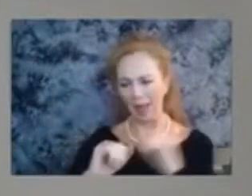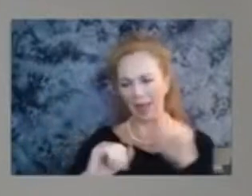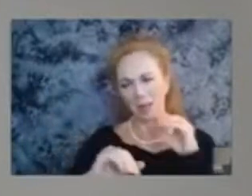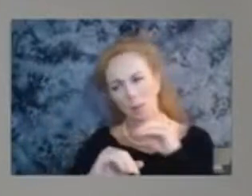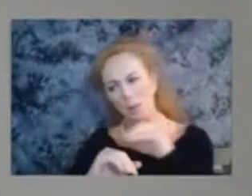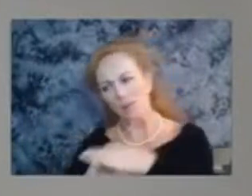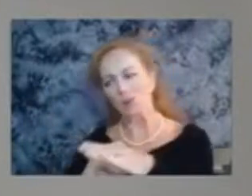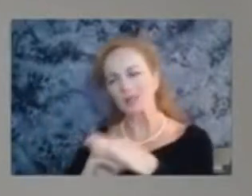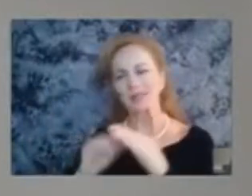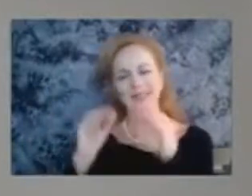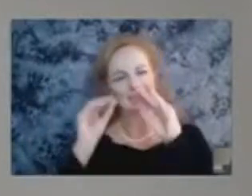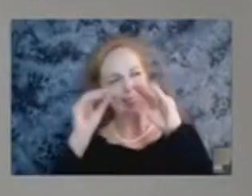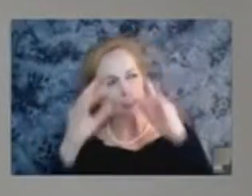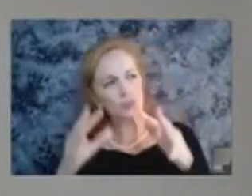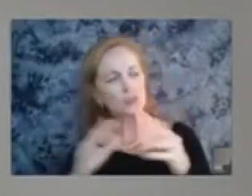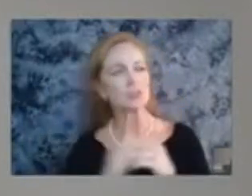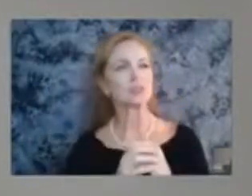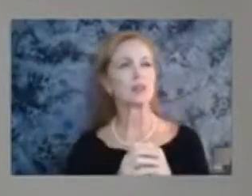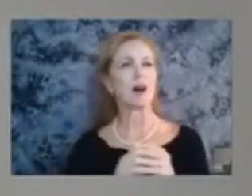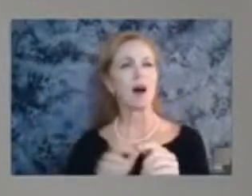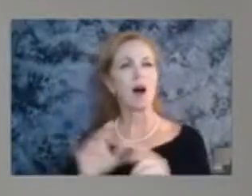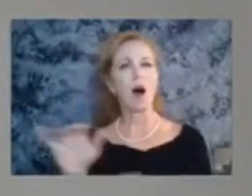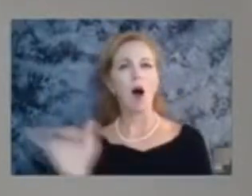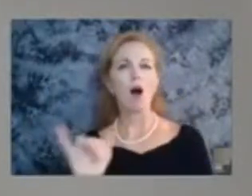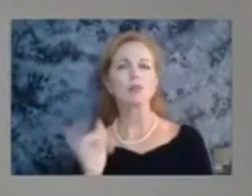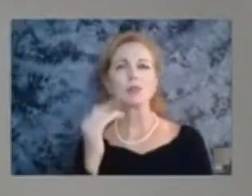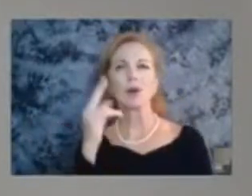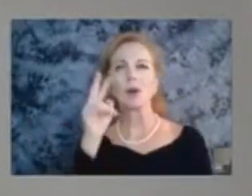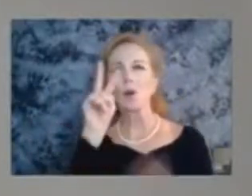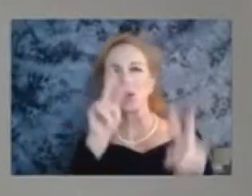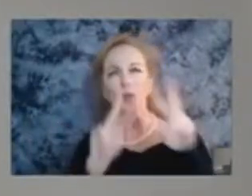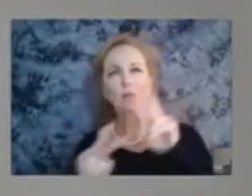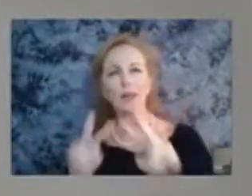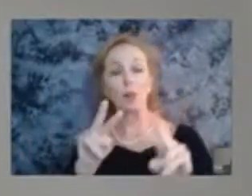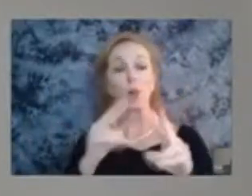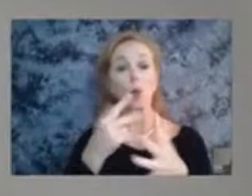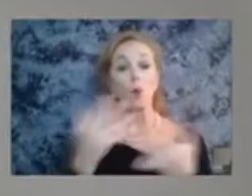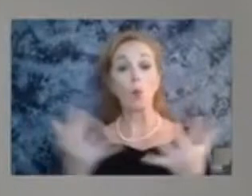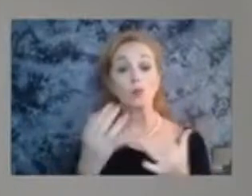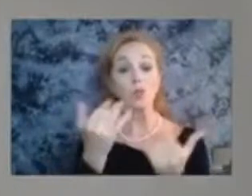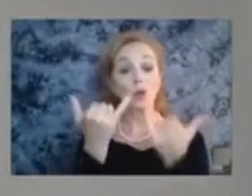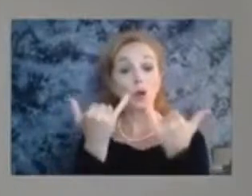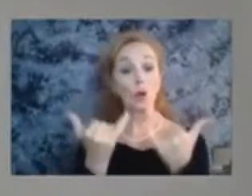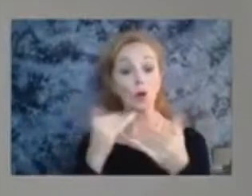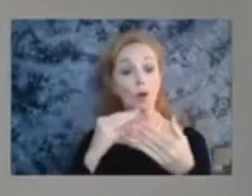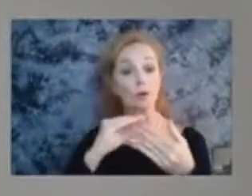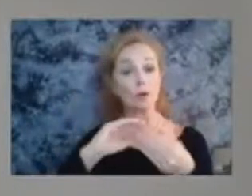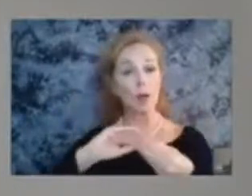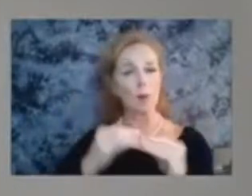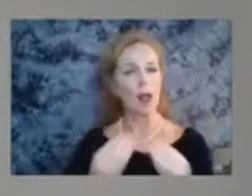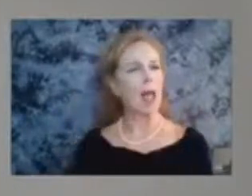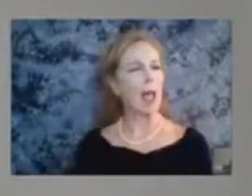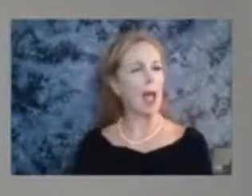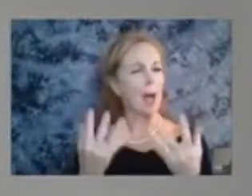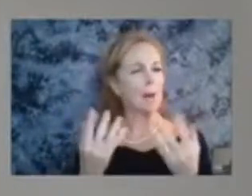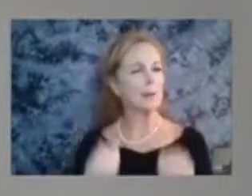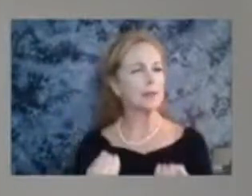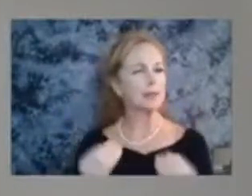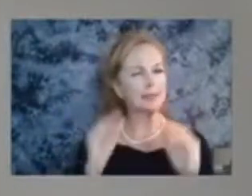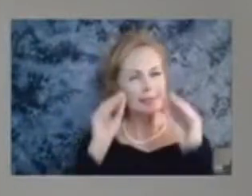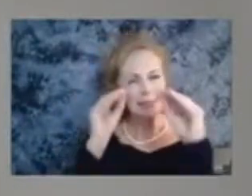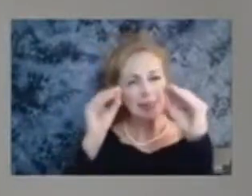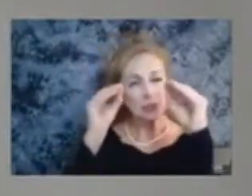teachers, and also looking at right now what is our current number that we have that are working, our teachers that have been approved to work